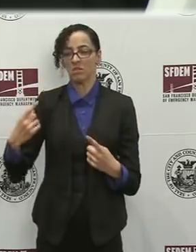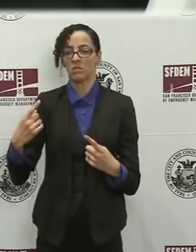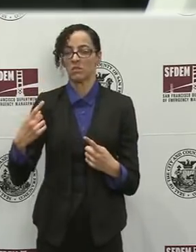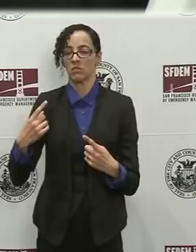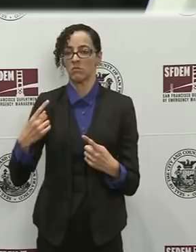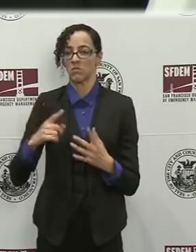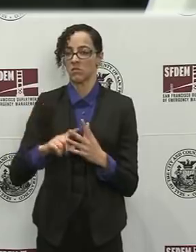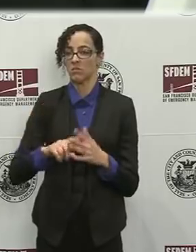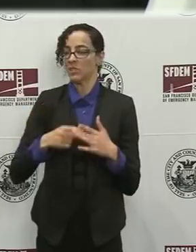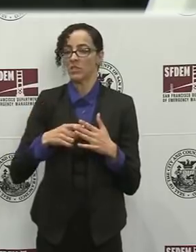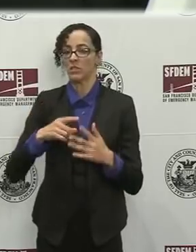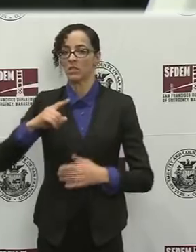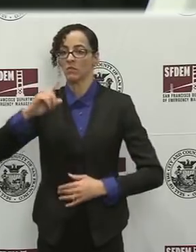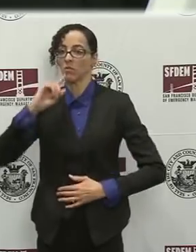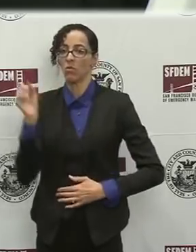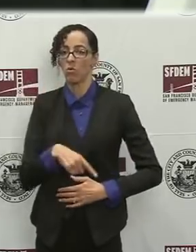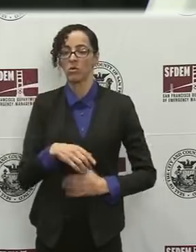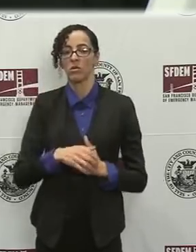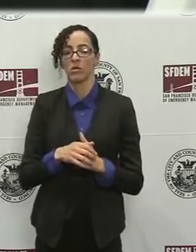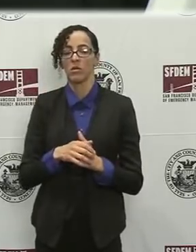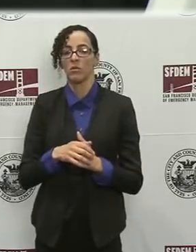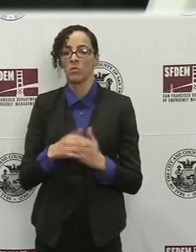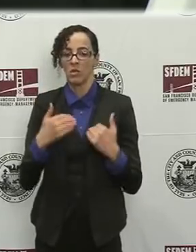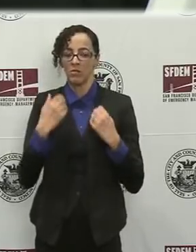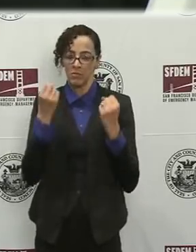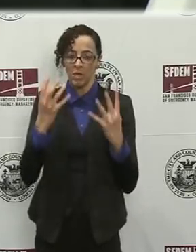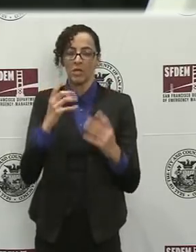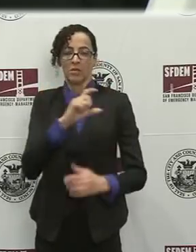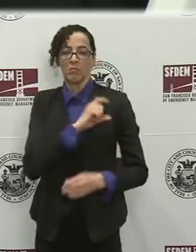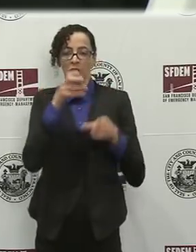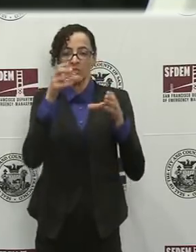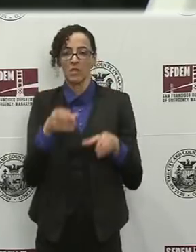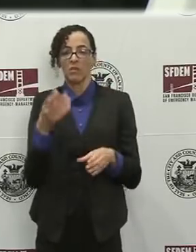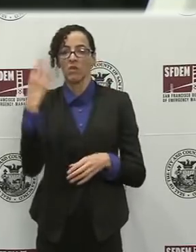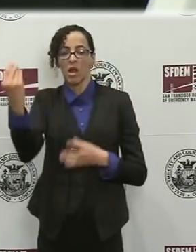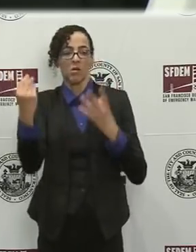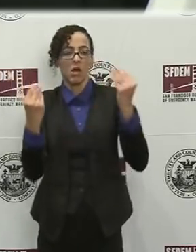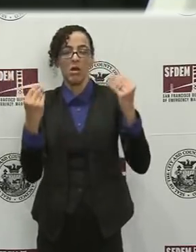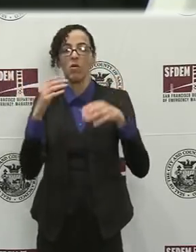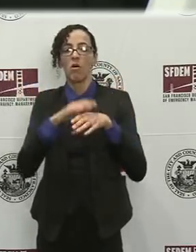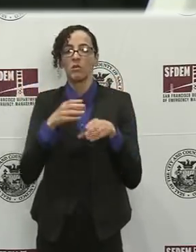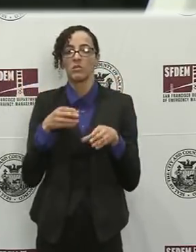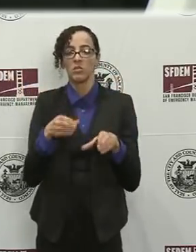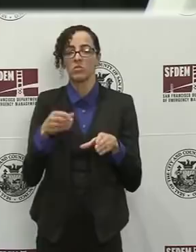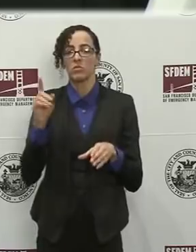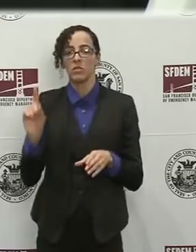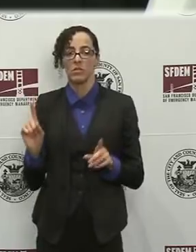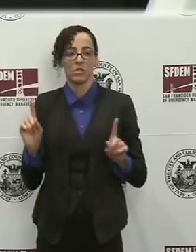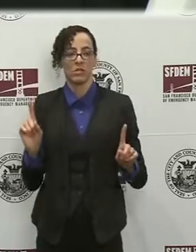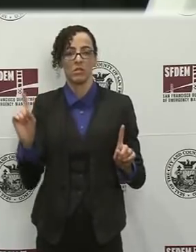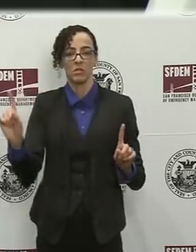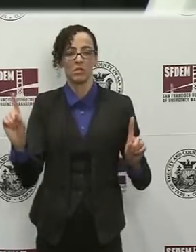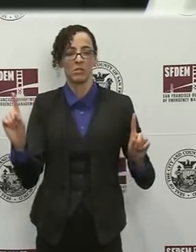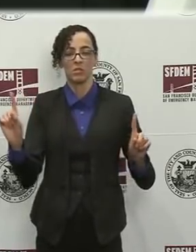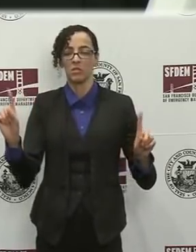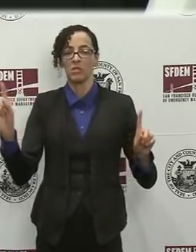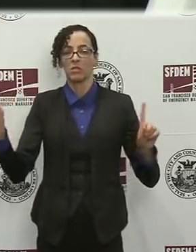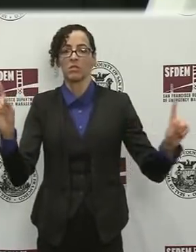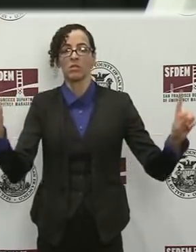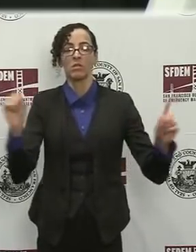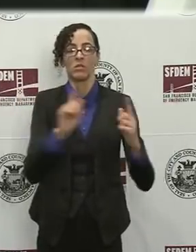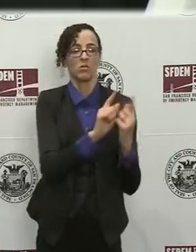have, many officers on the streets and on foot, particularly in the areas where we're trying to spread the message and educate the